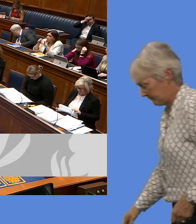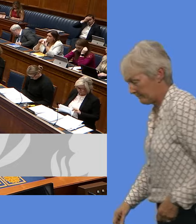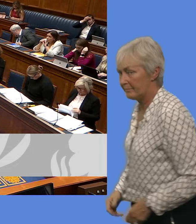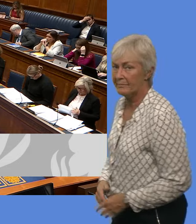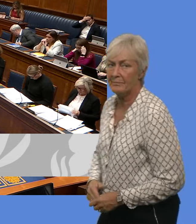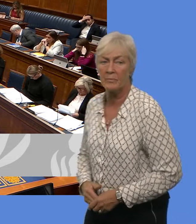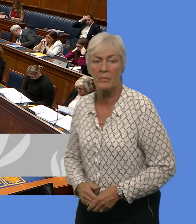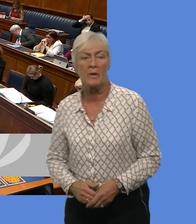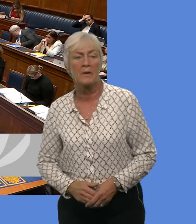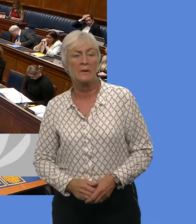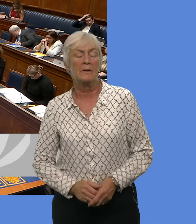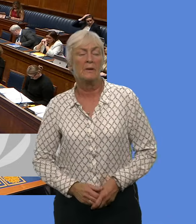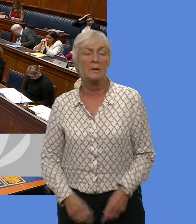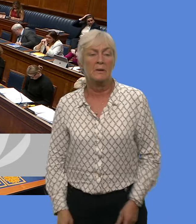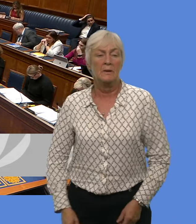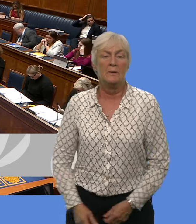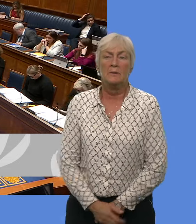Minister.